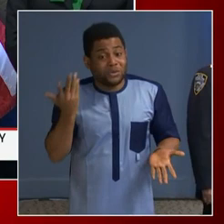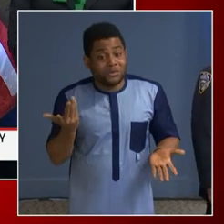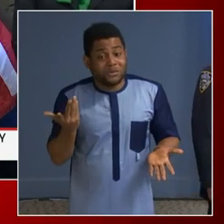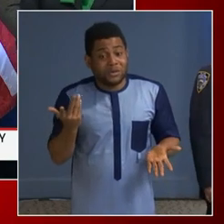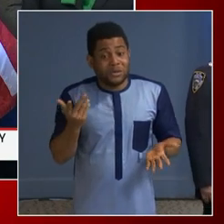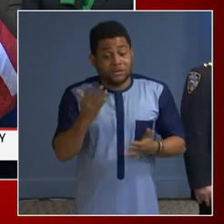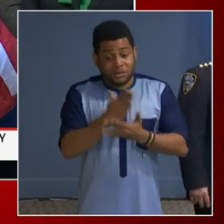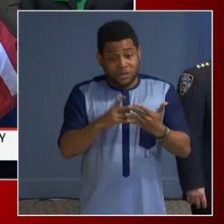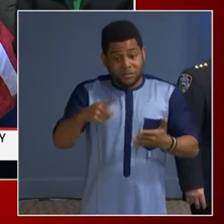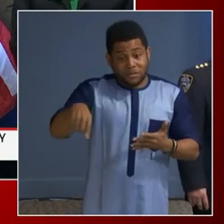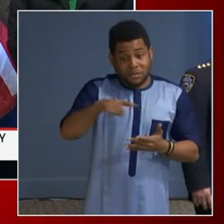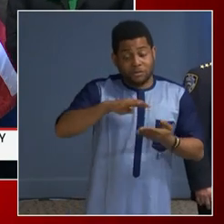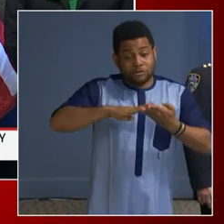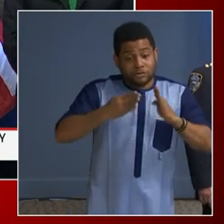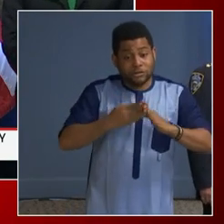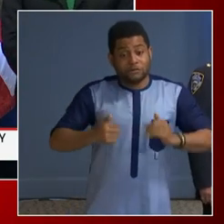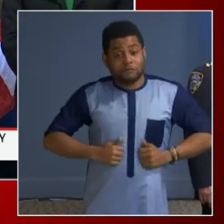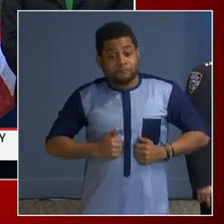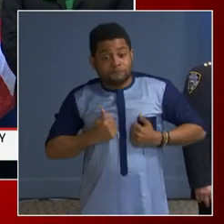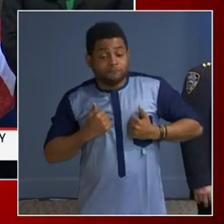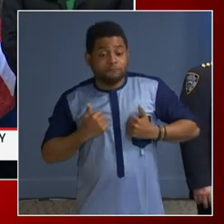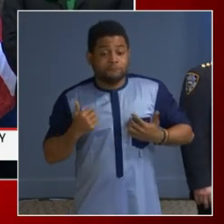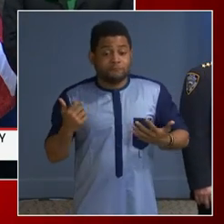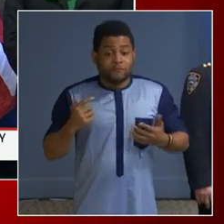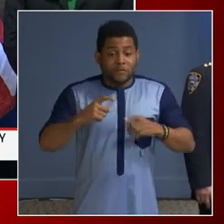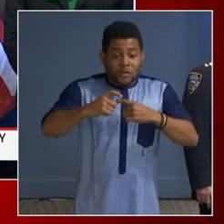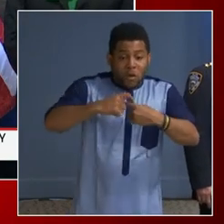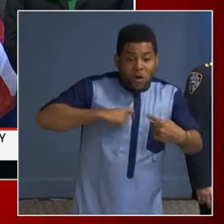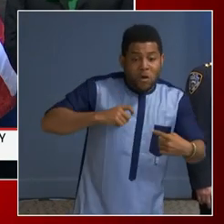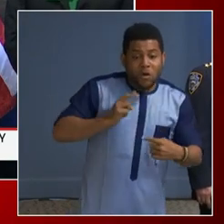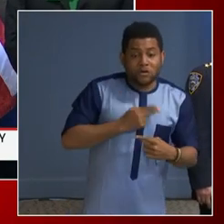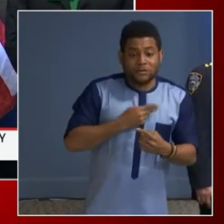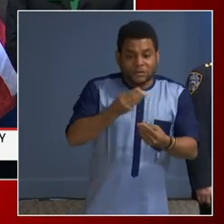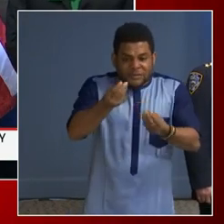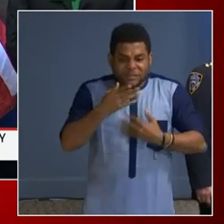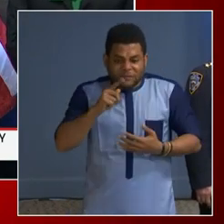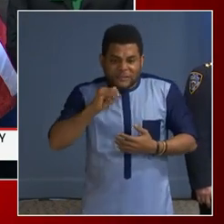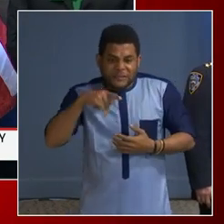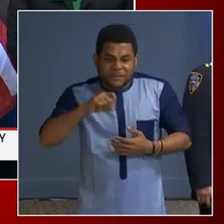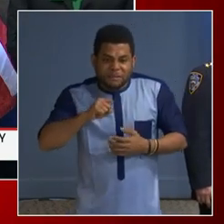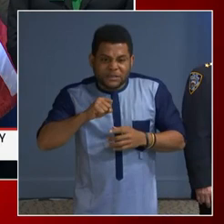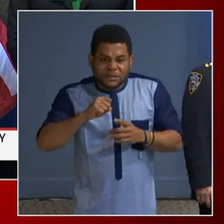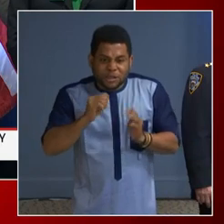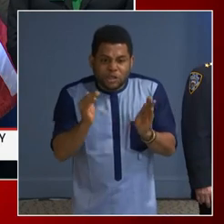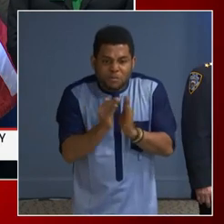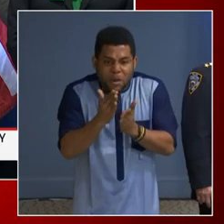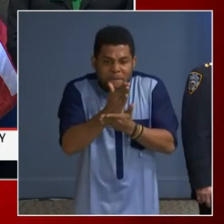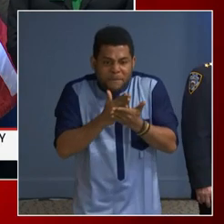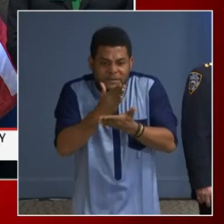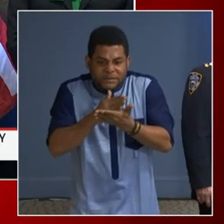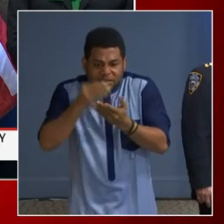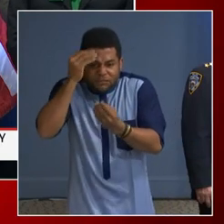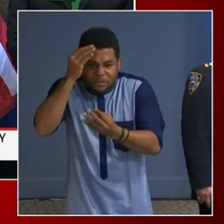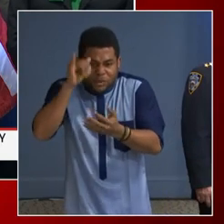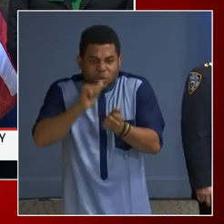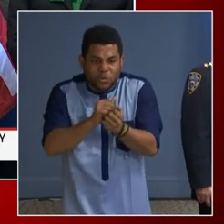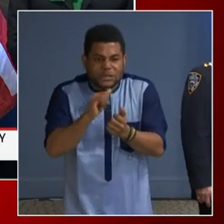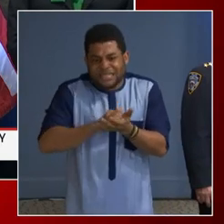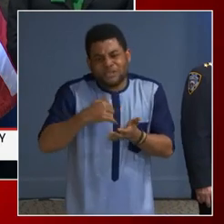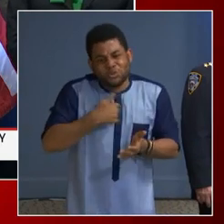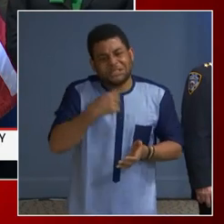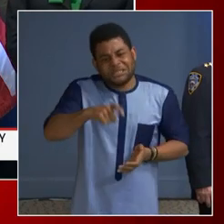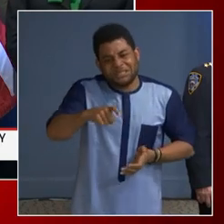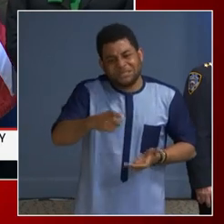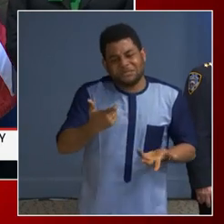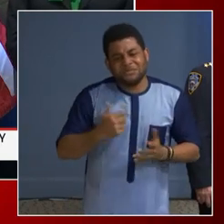residents calling law enforcement, giving us those little pieces of information that we need. They have the assurance of the